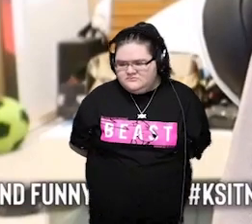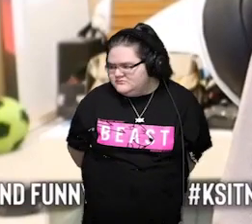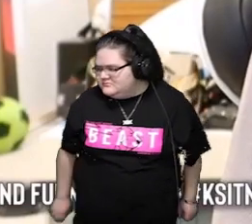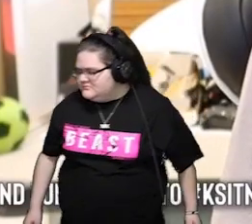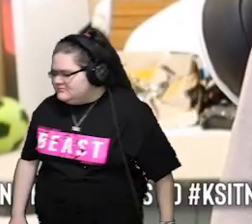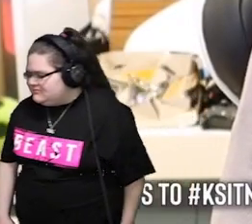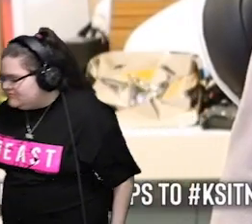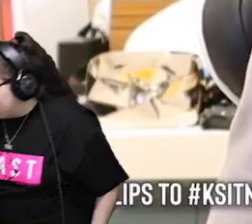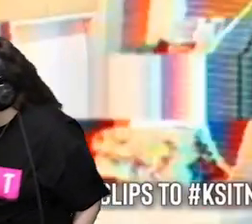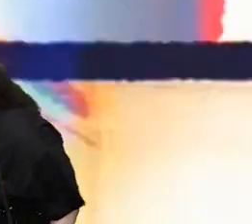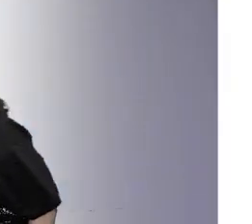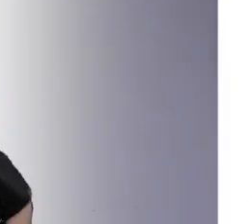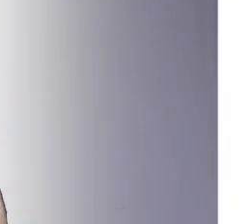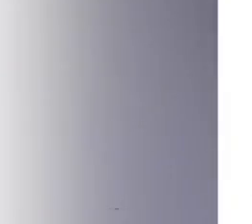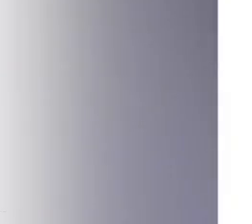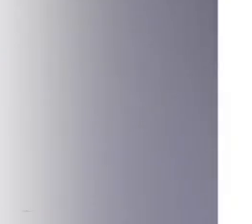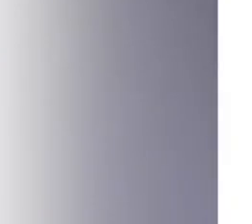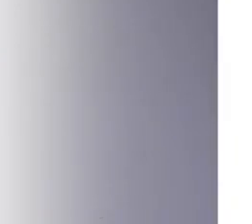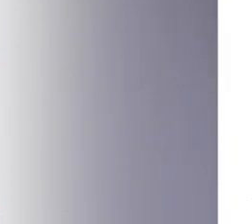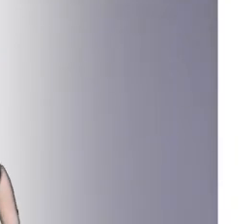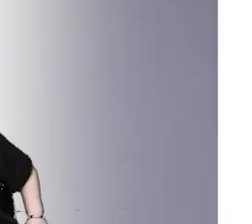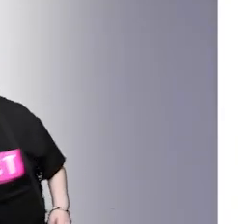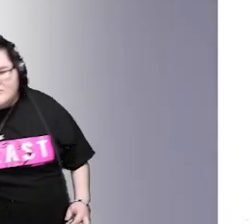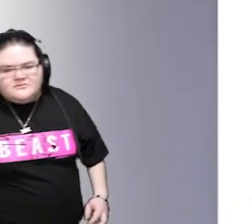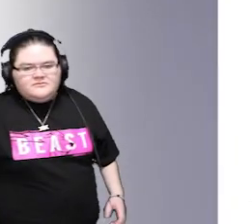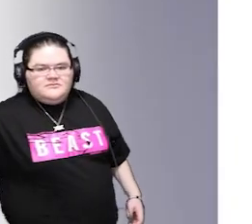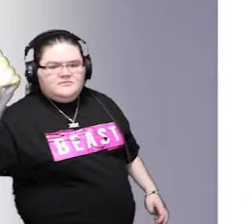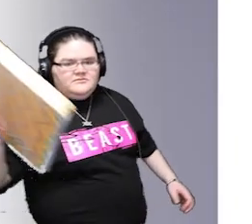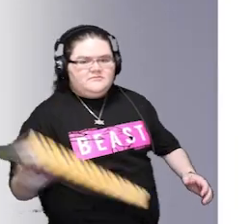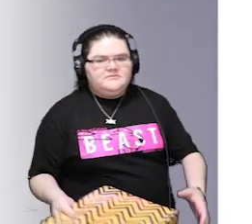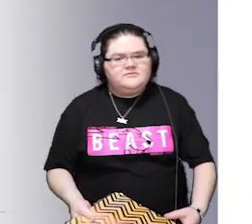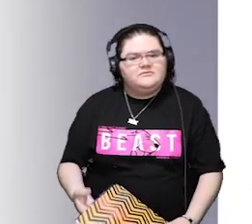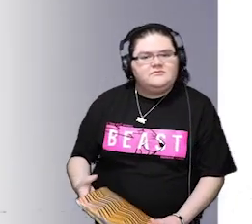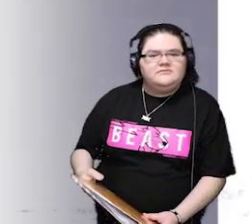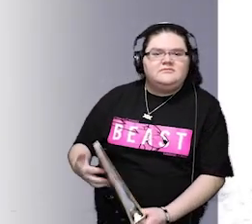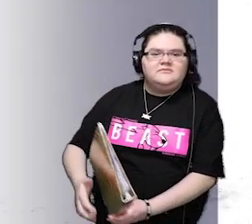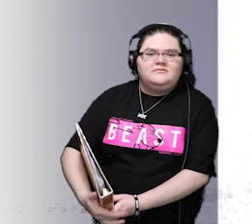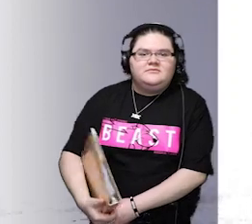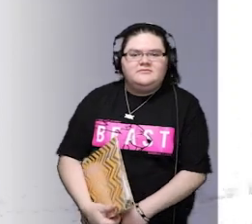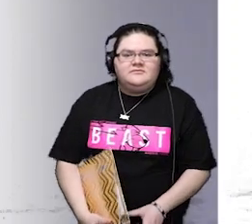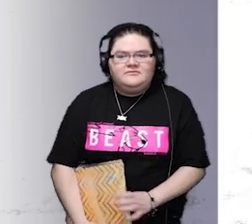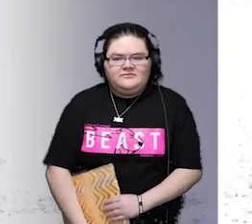Let's try not to laugh, eh? Head on my